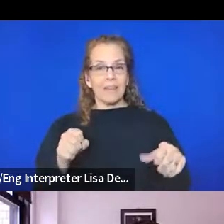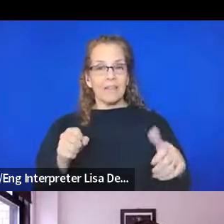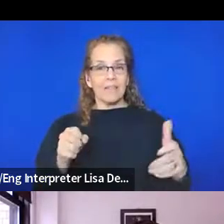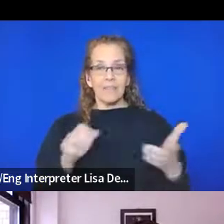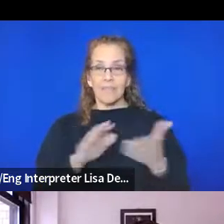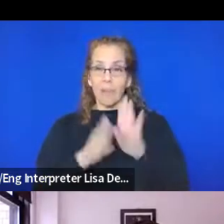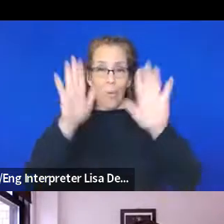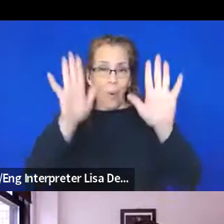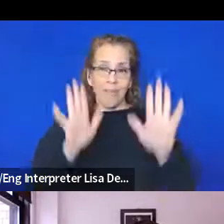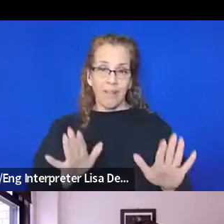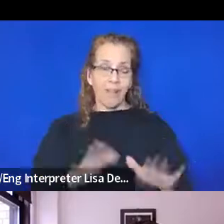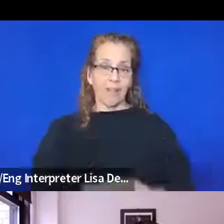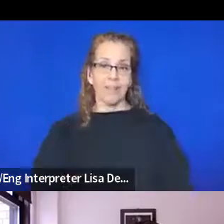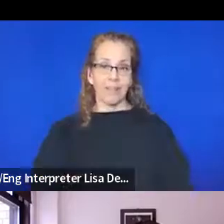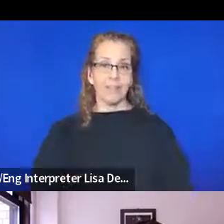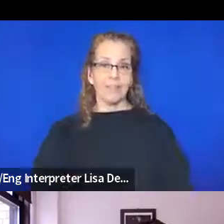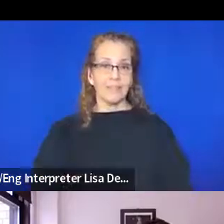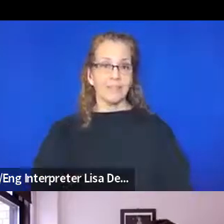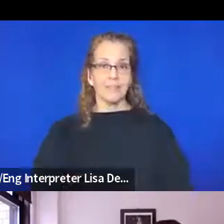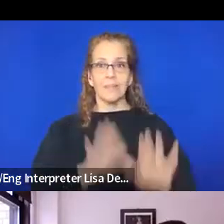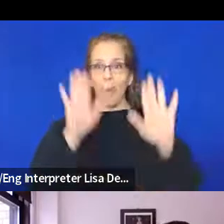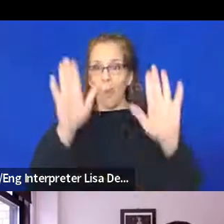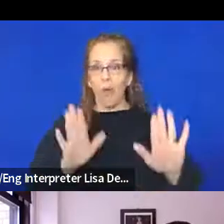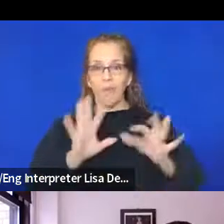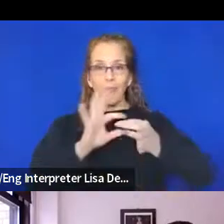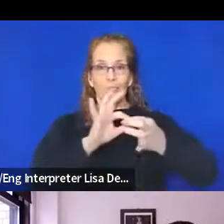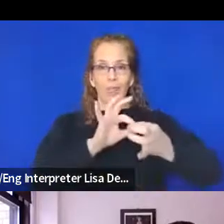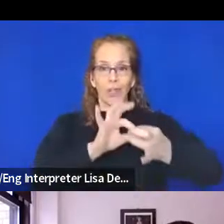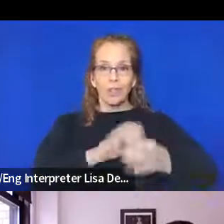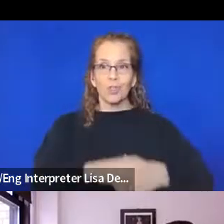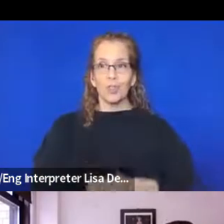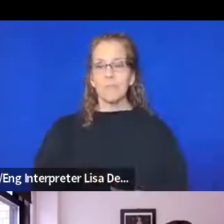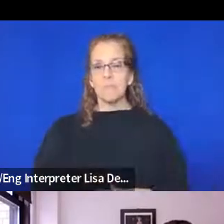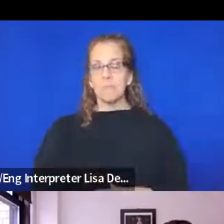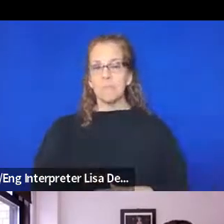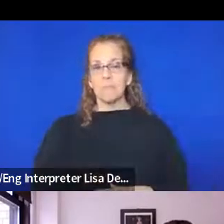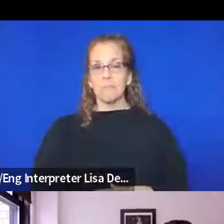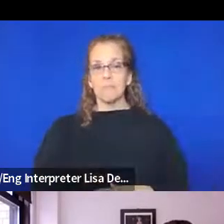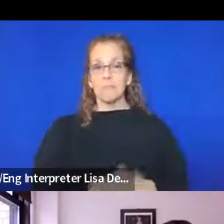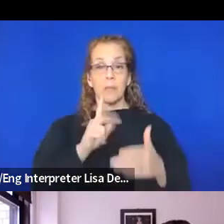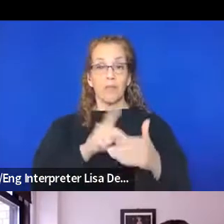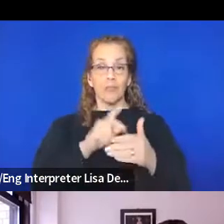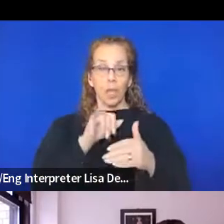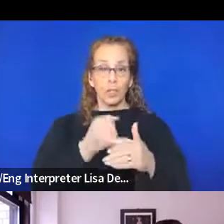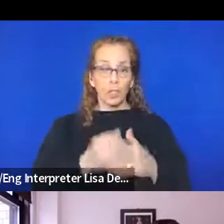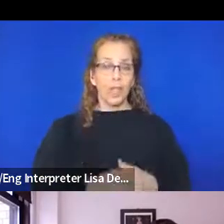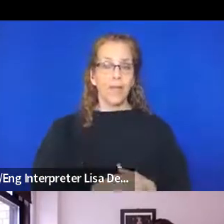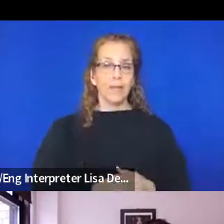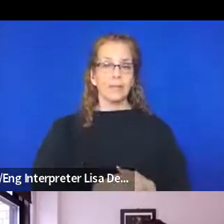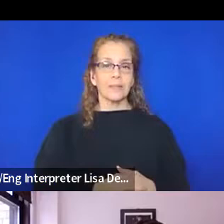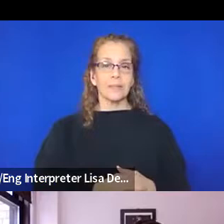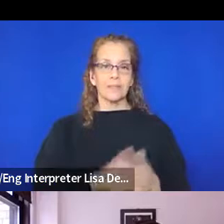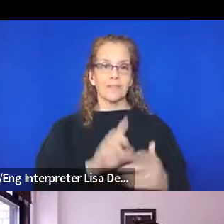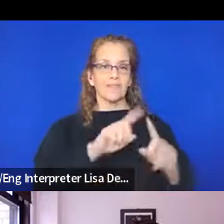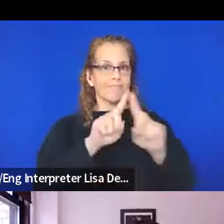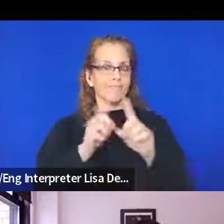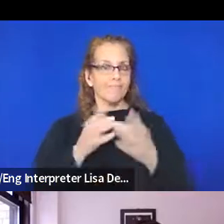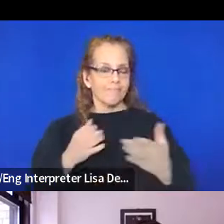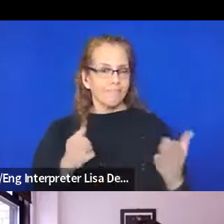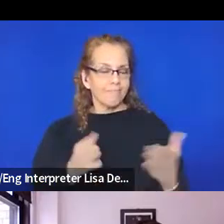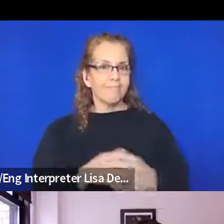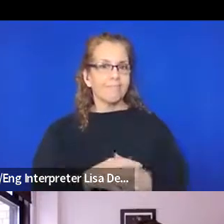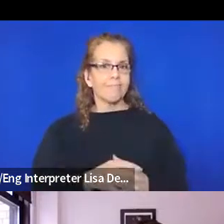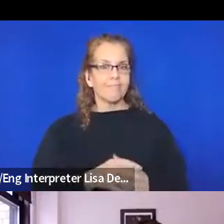wonderful, can yield really wonderful relationships or artistic, you know, projects, or, you know, all kinds of things. And there's